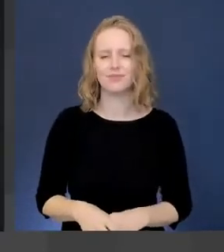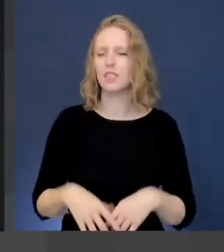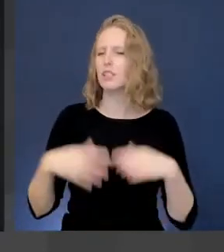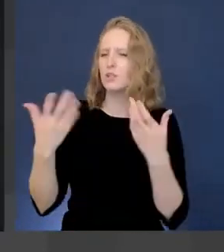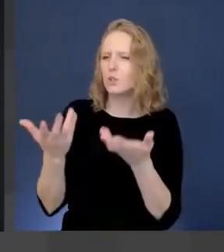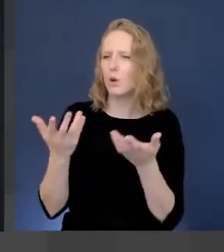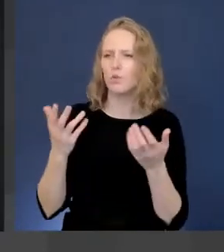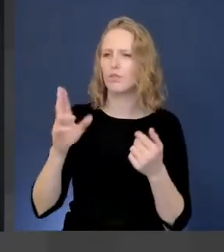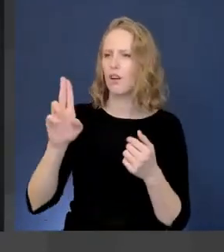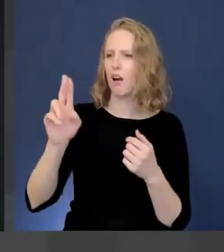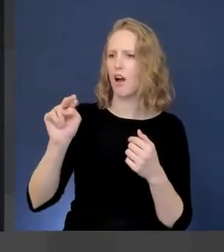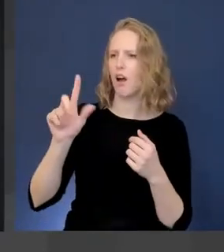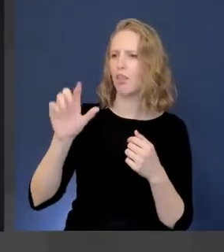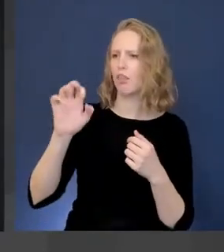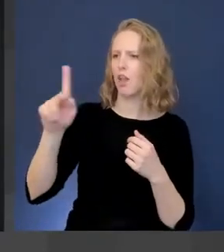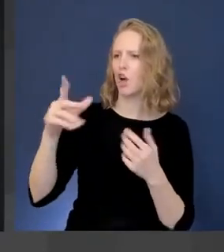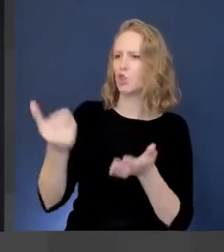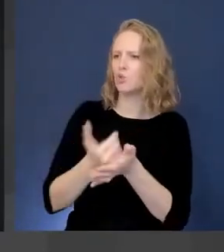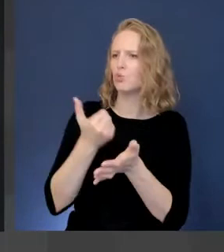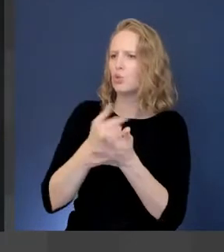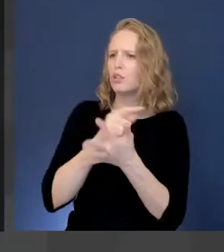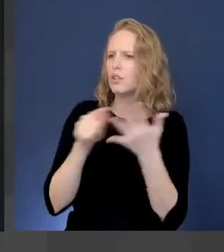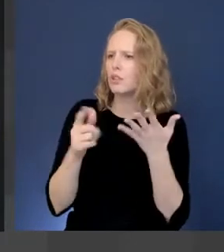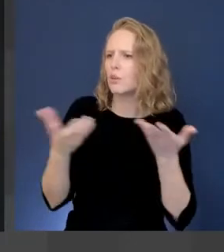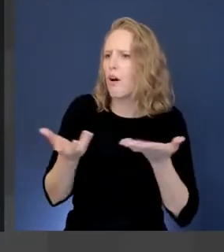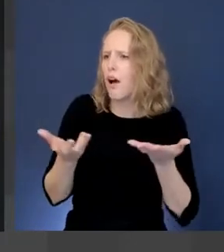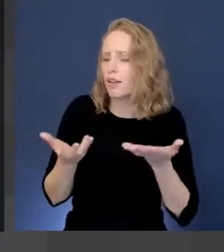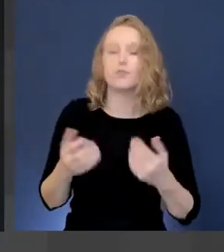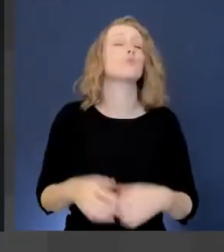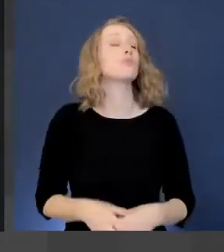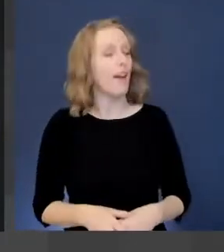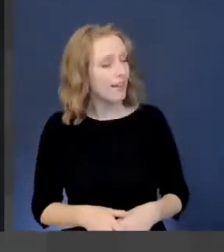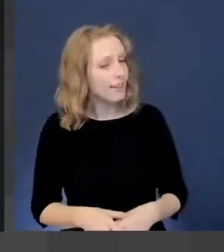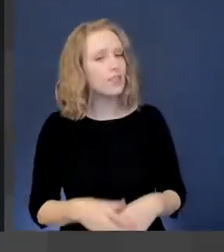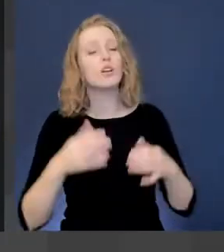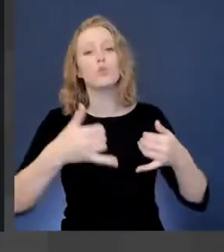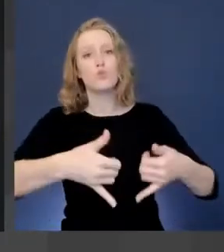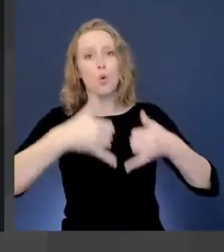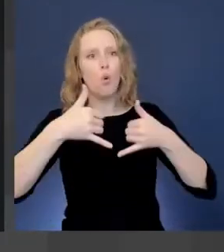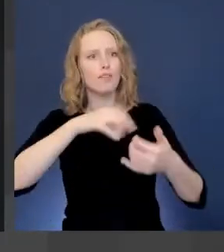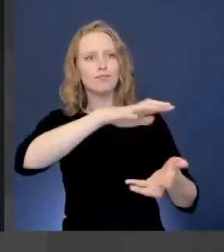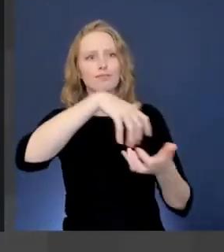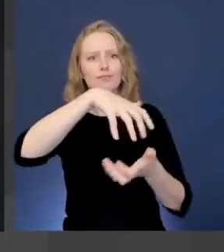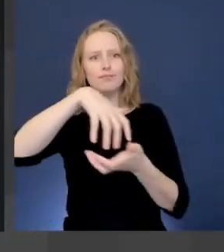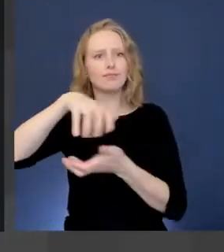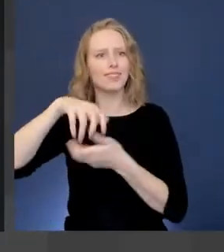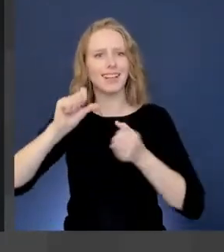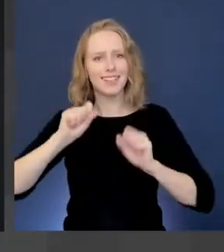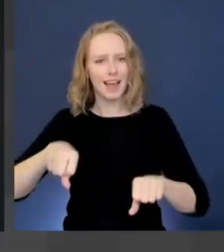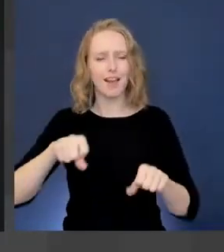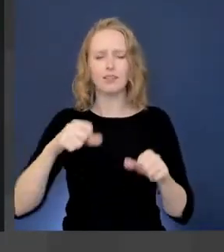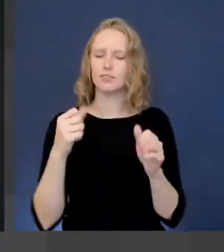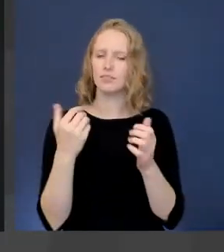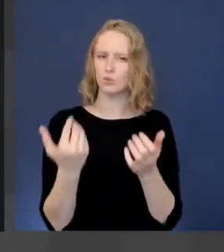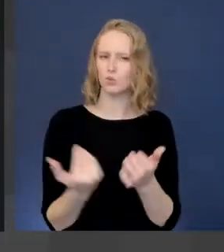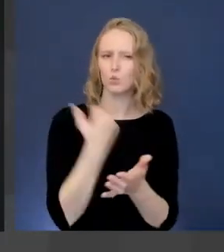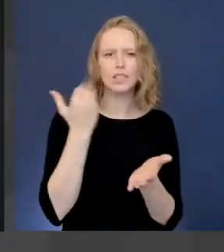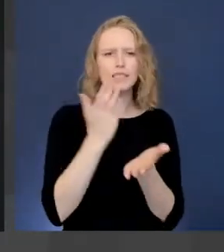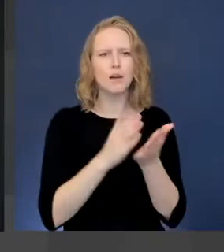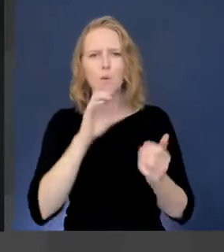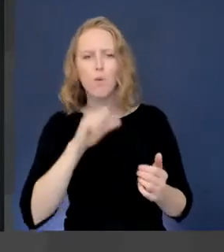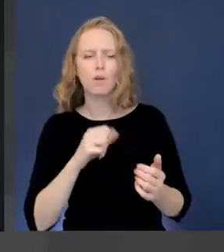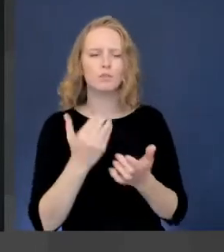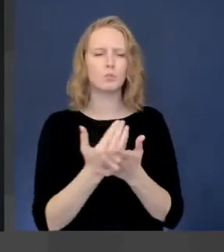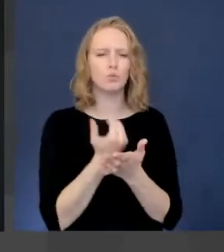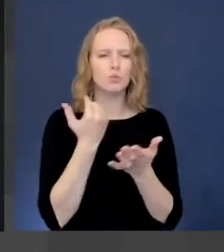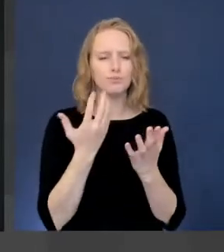unlock? Right, yeah, we added tons of new rewards that are completely new to the Minecraft universe, some old, some new. We have